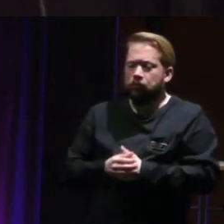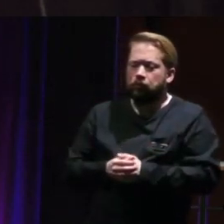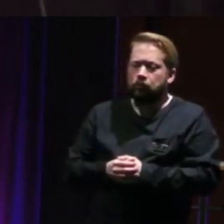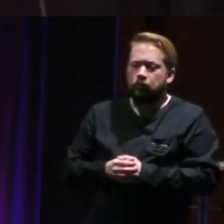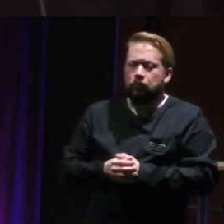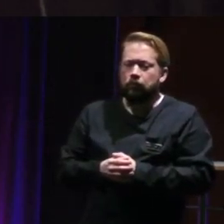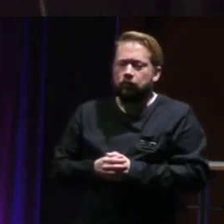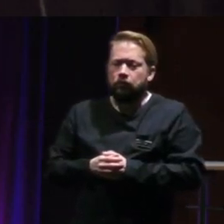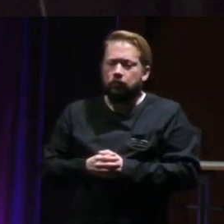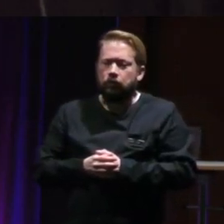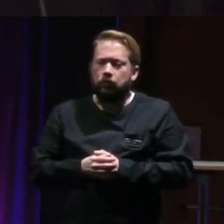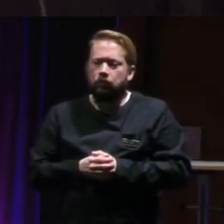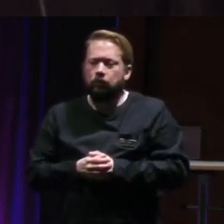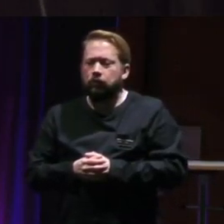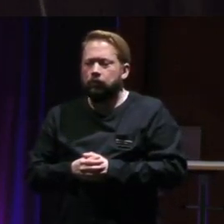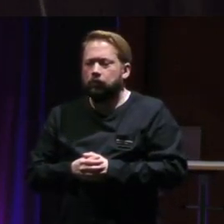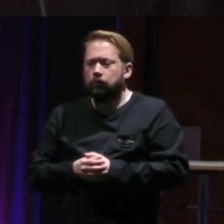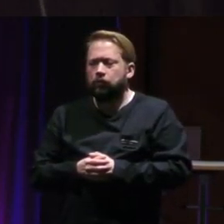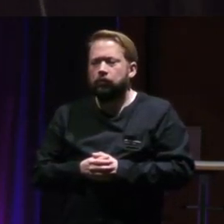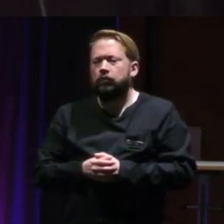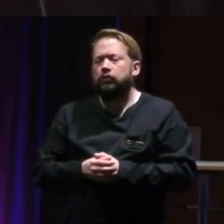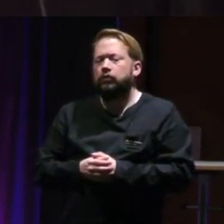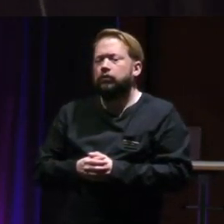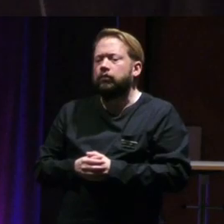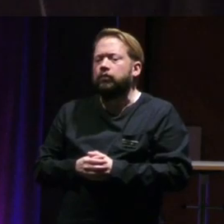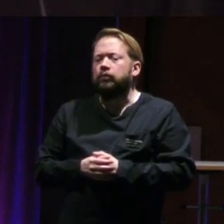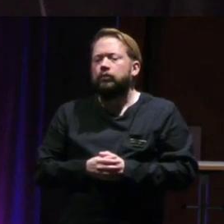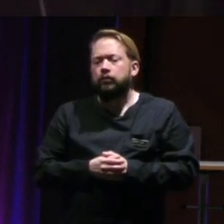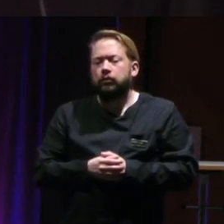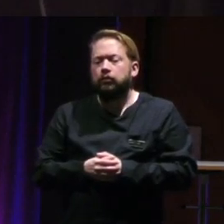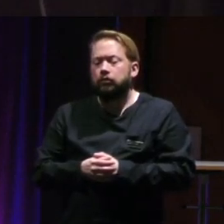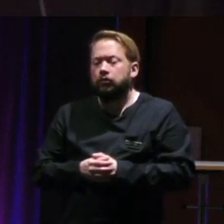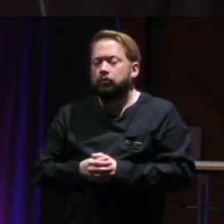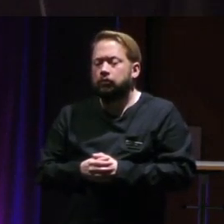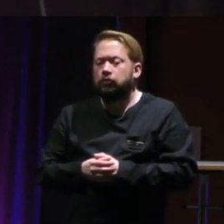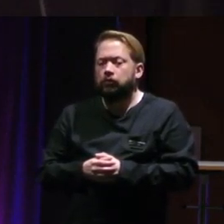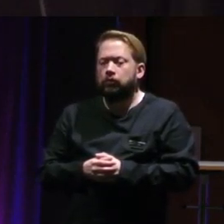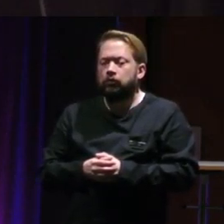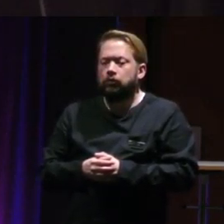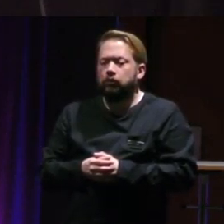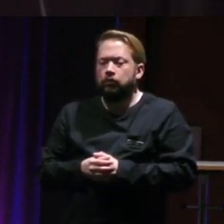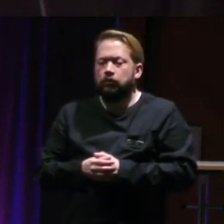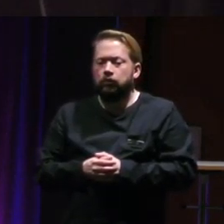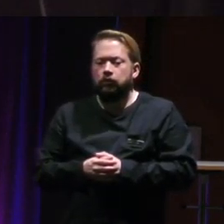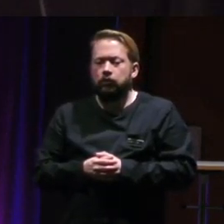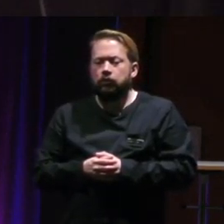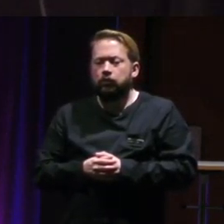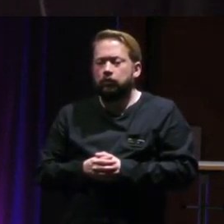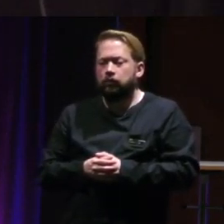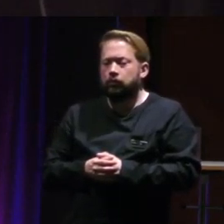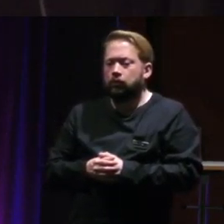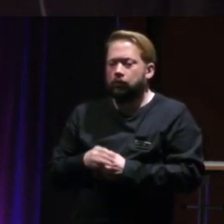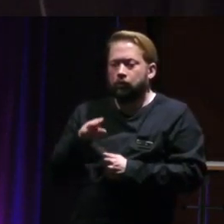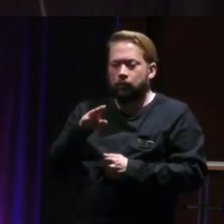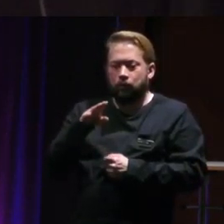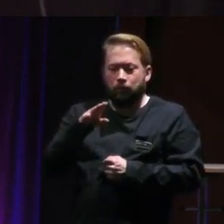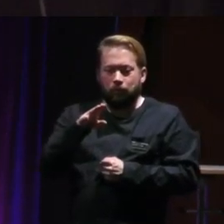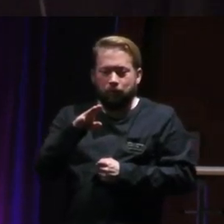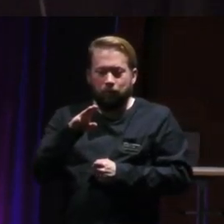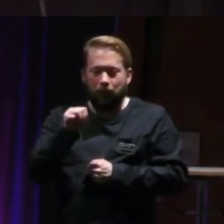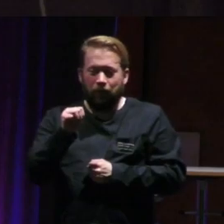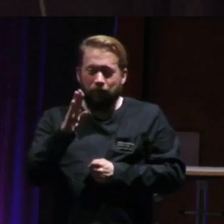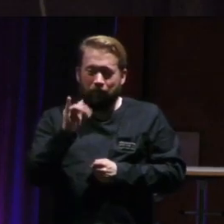I'm happy that it's not only, you know, Media Zona made an influence on Russian internet, other independent